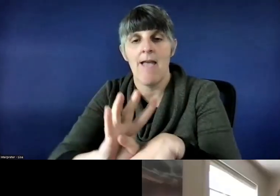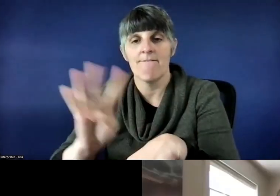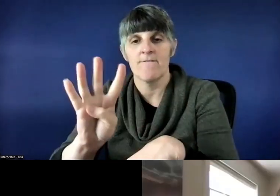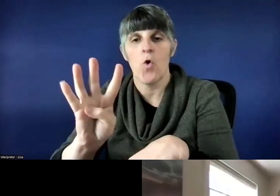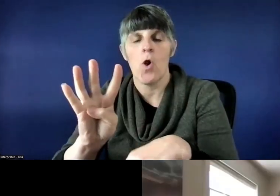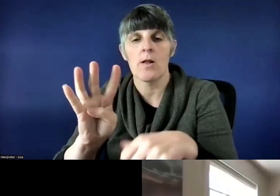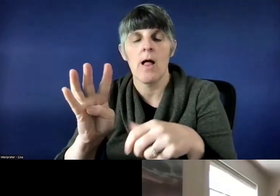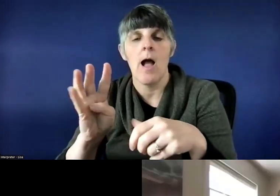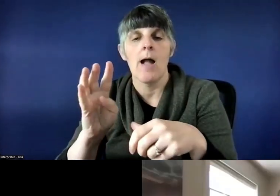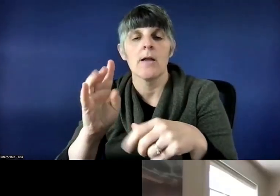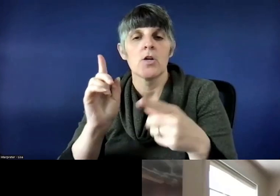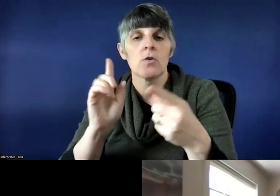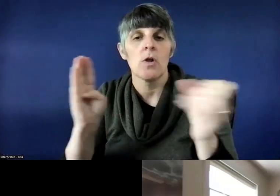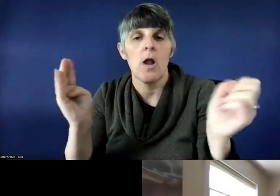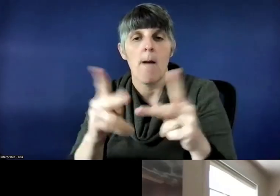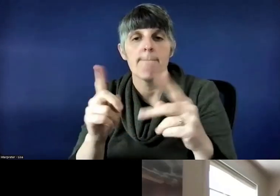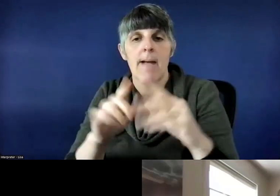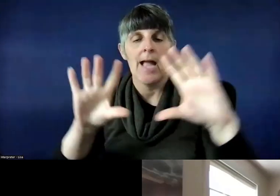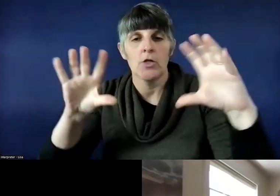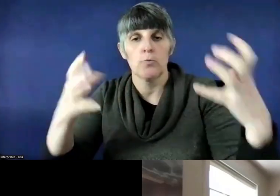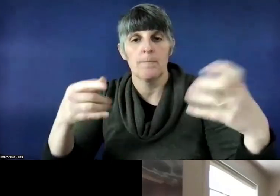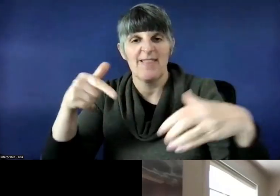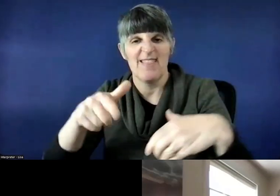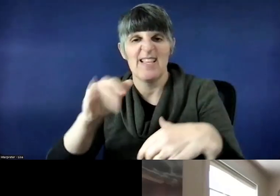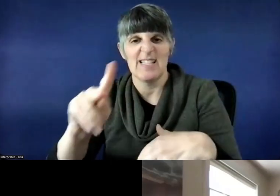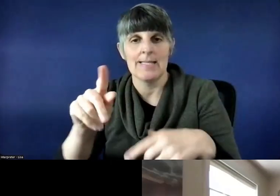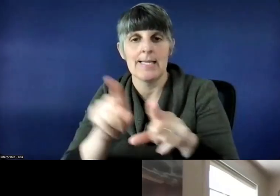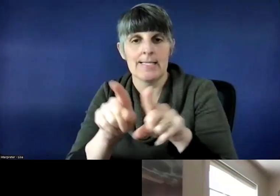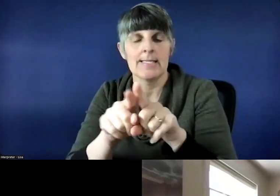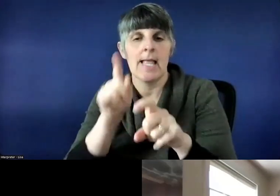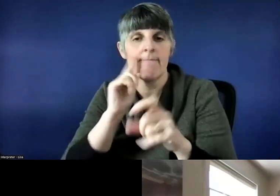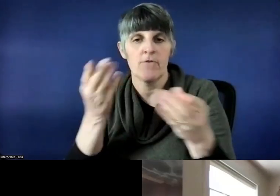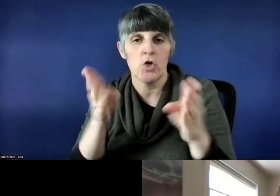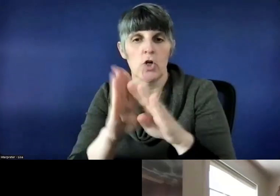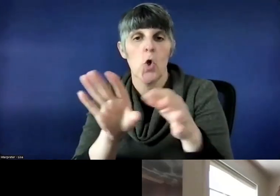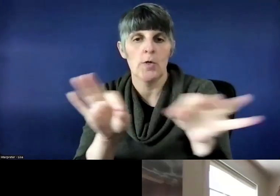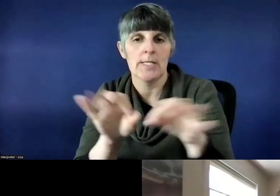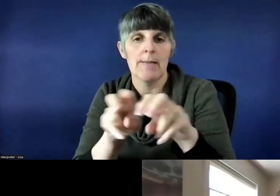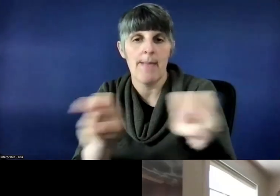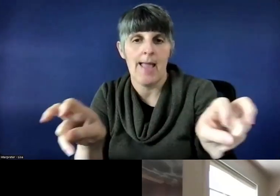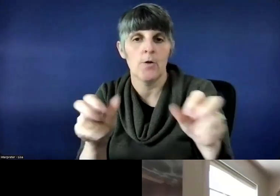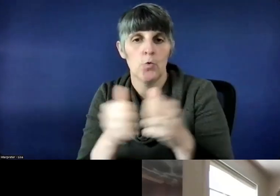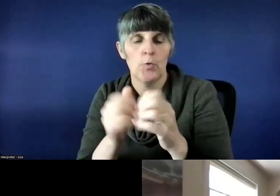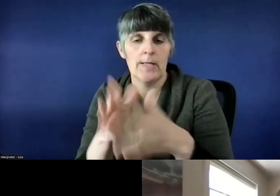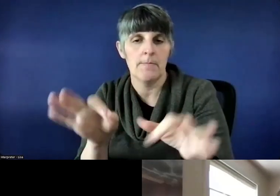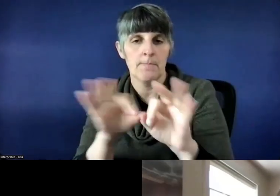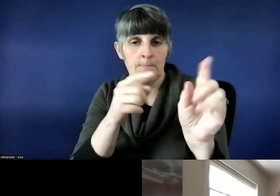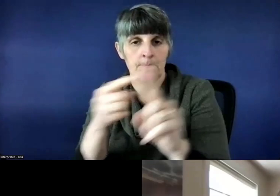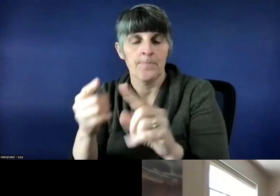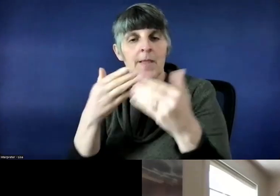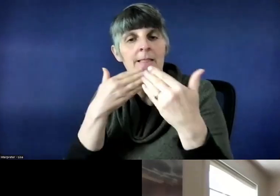we're going to come back to this link for our closing panel with takeaways.